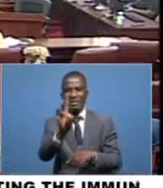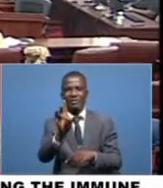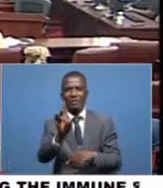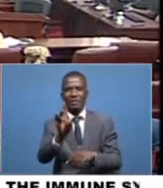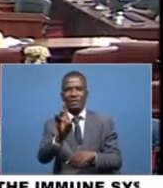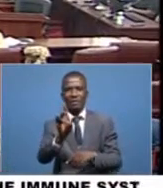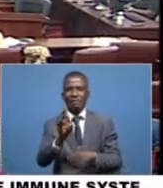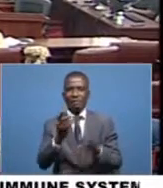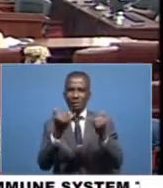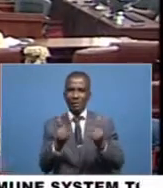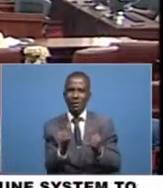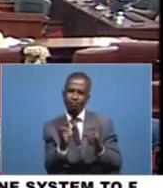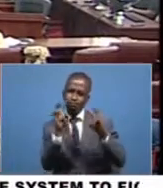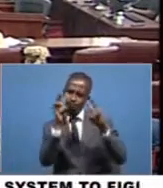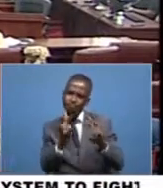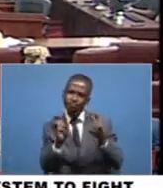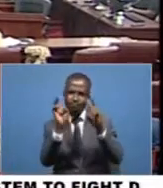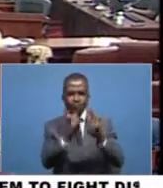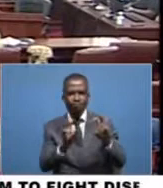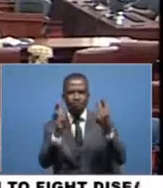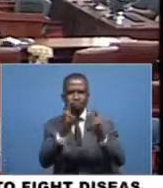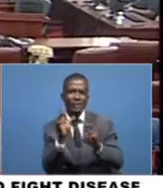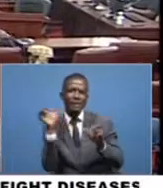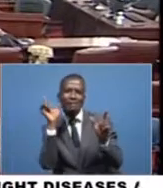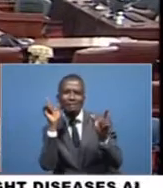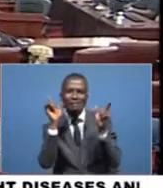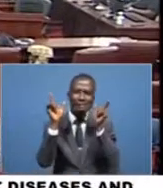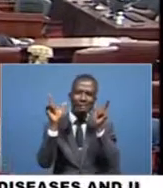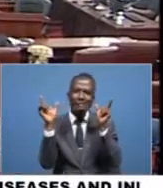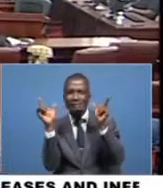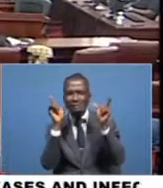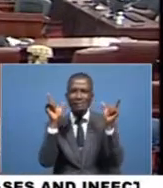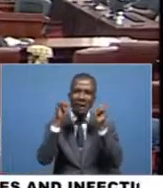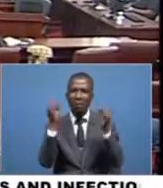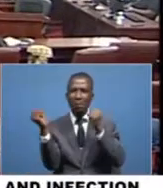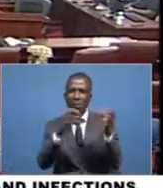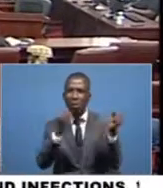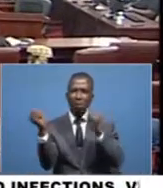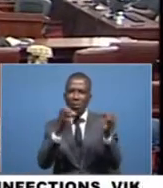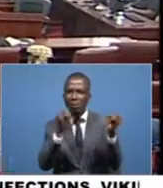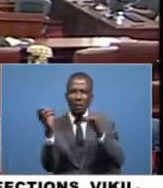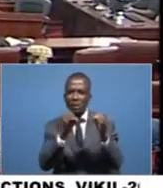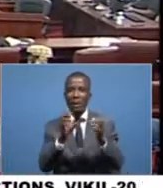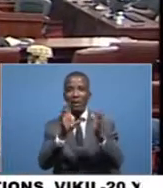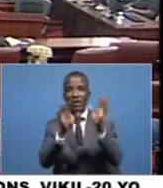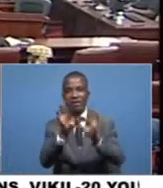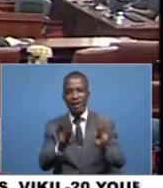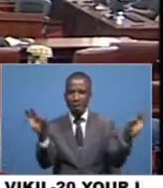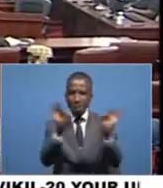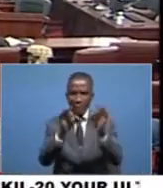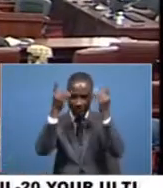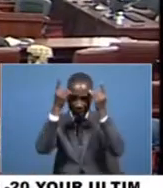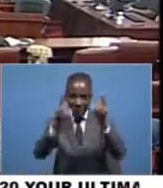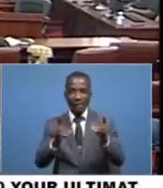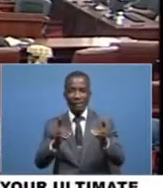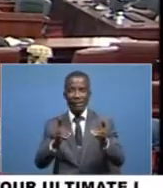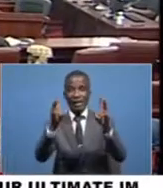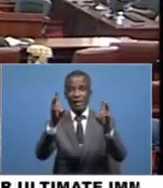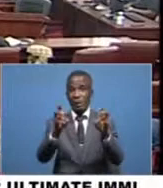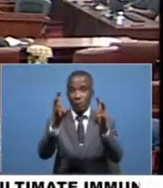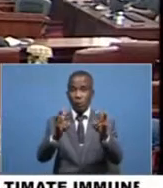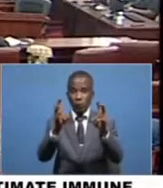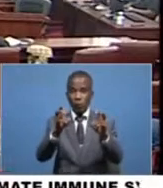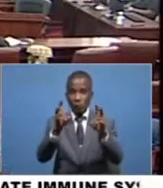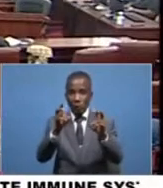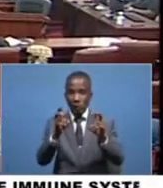We have carefully examined the above rules and our opinion that the provision that is relevant in the determination of this issue